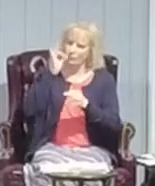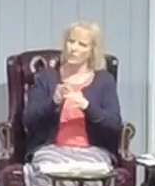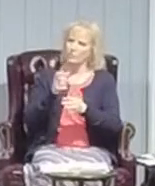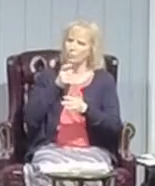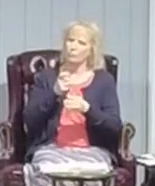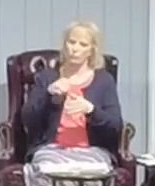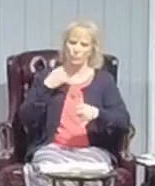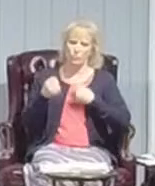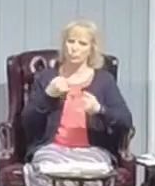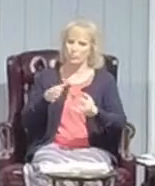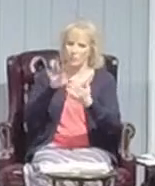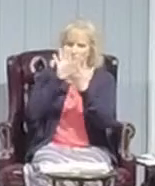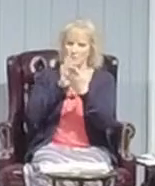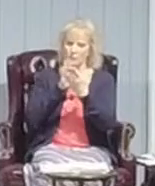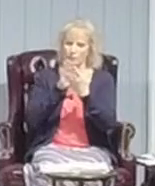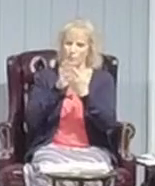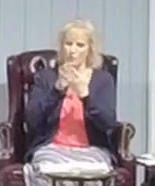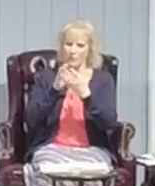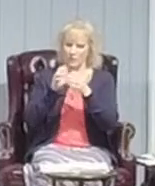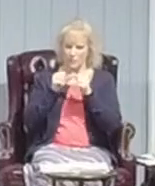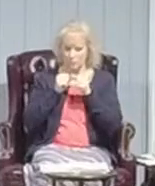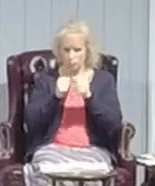set before him endured the cross,